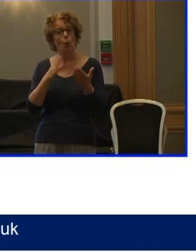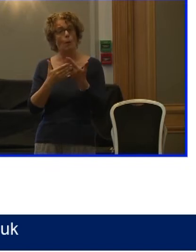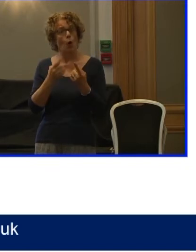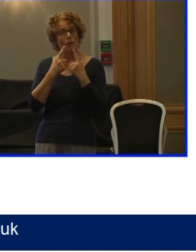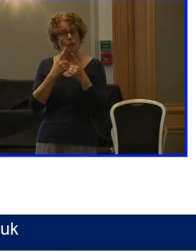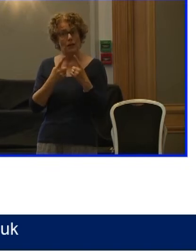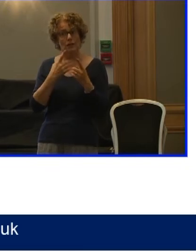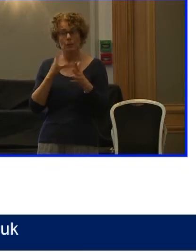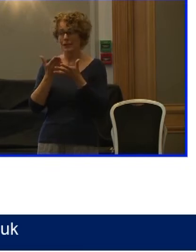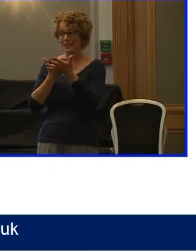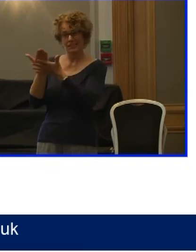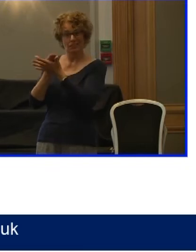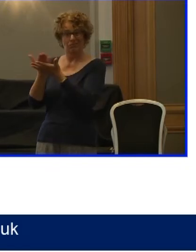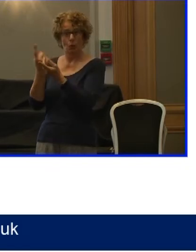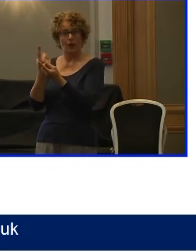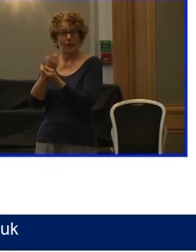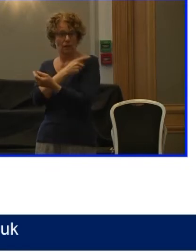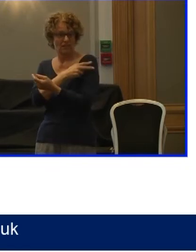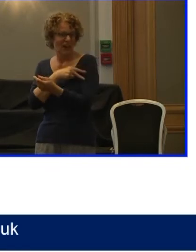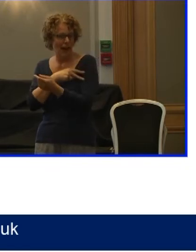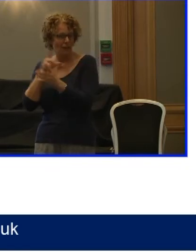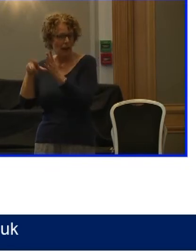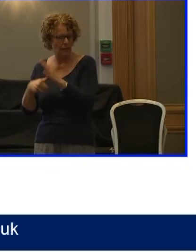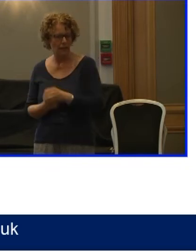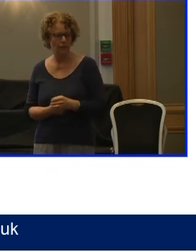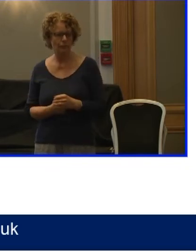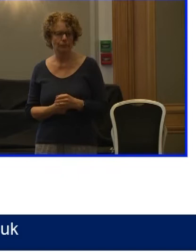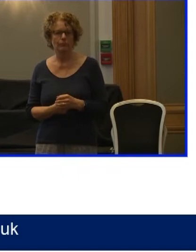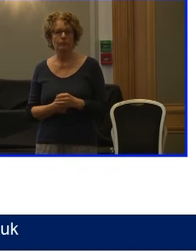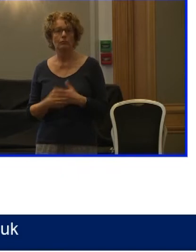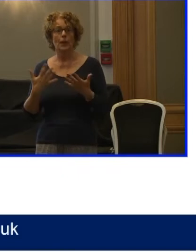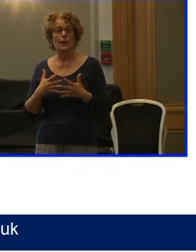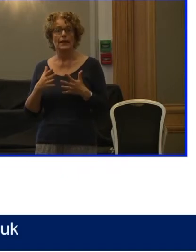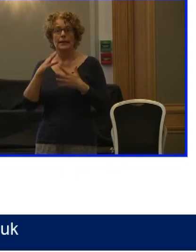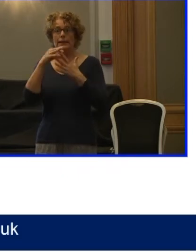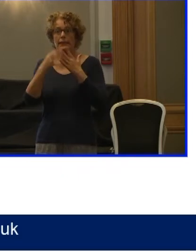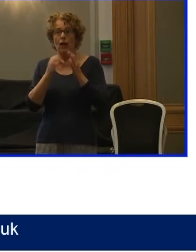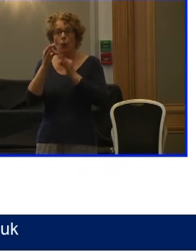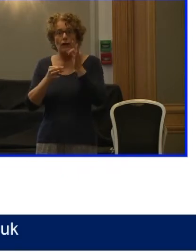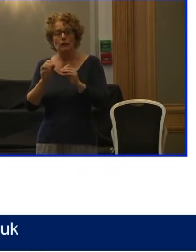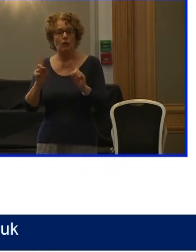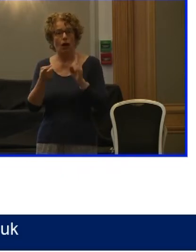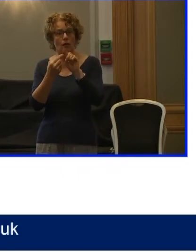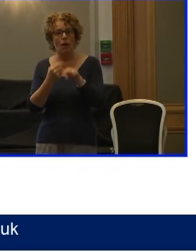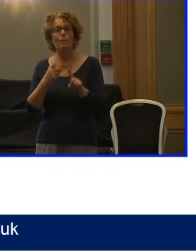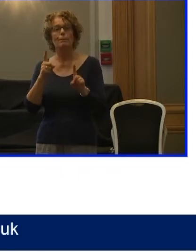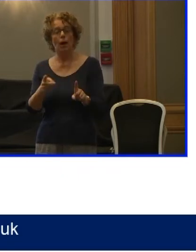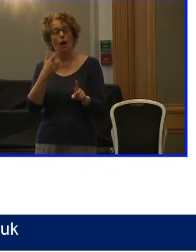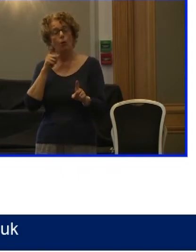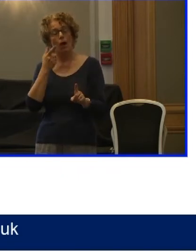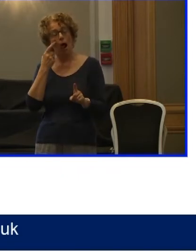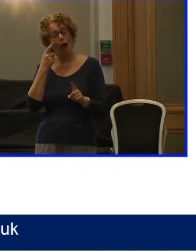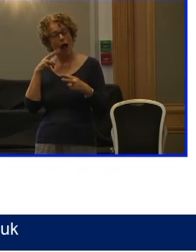speak to one of the staff team afterwards. We may not be able to answer massively detailed questions on the services you provide, but we can certainly look for it and get back to